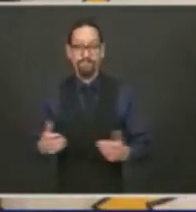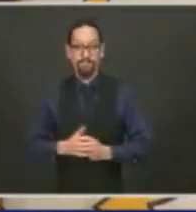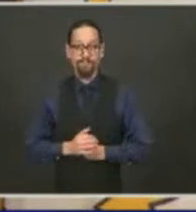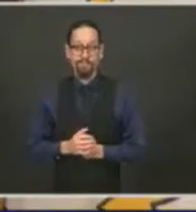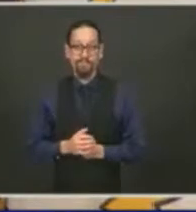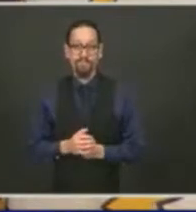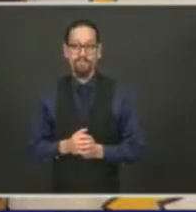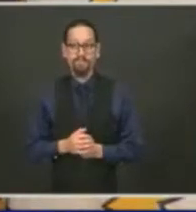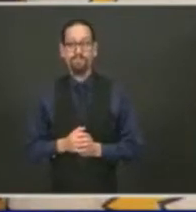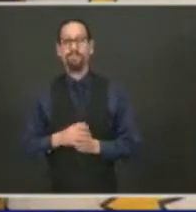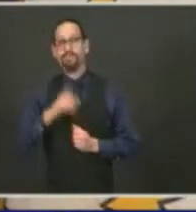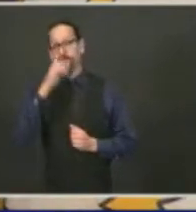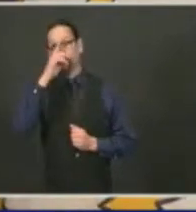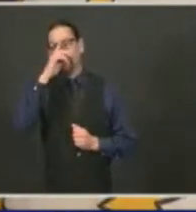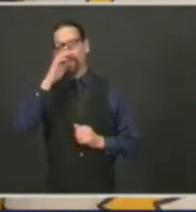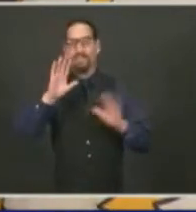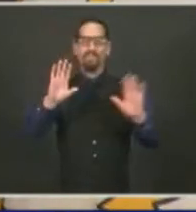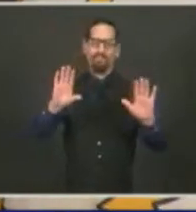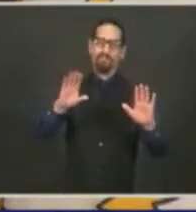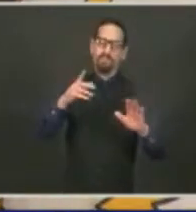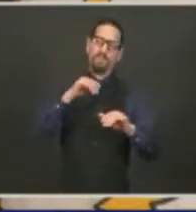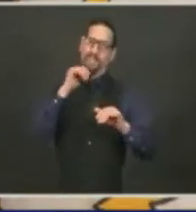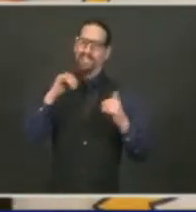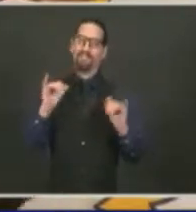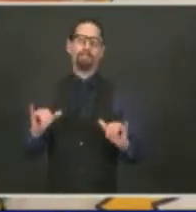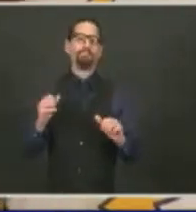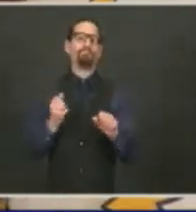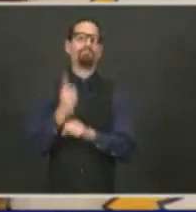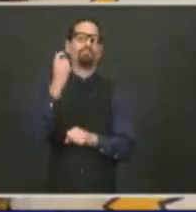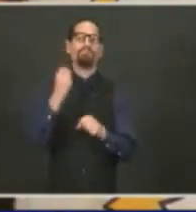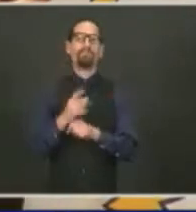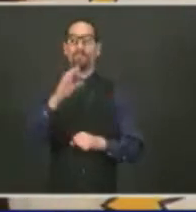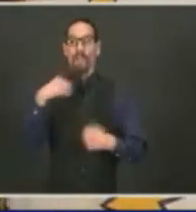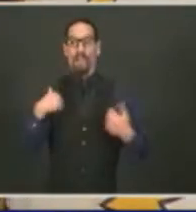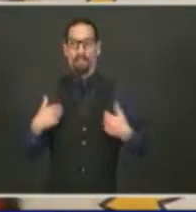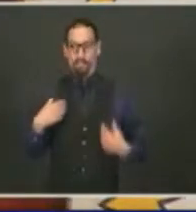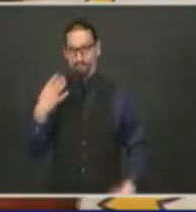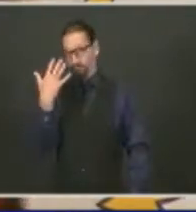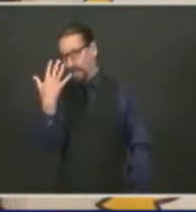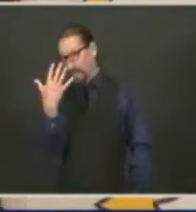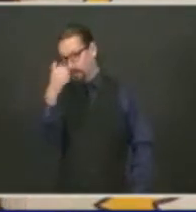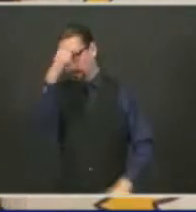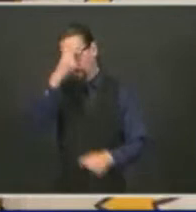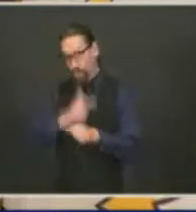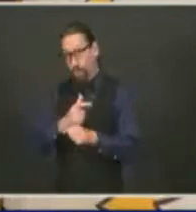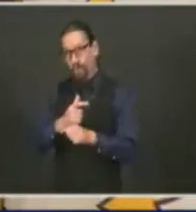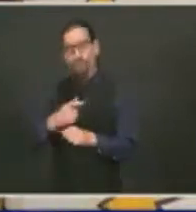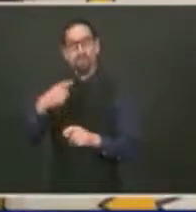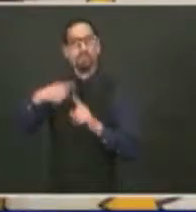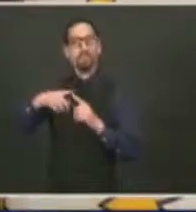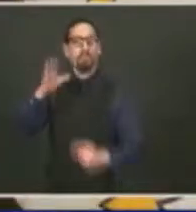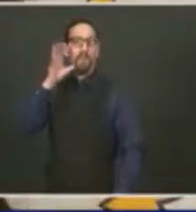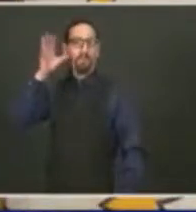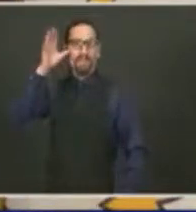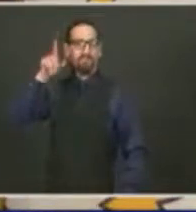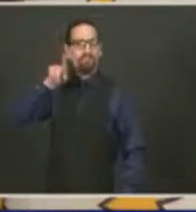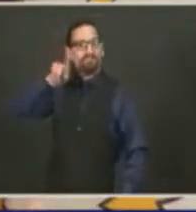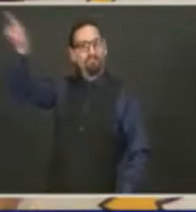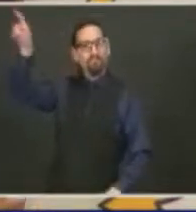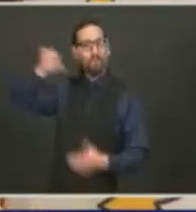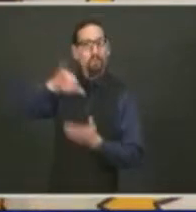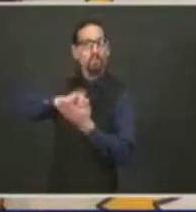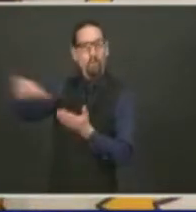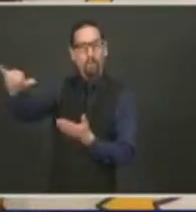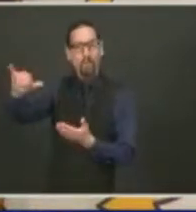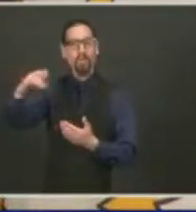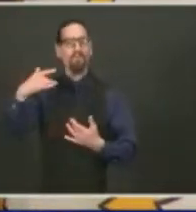simpler Christmas this year, right? I got 5 brothers. Mom and dad are up in upstate New York. We get together. There's 26 of us. We have a good old time. I mean,